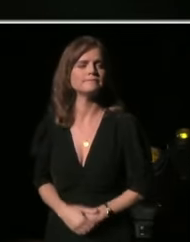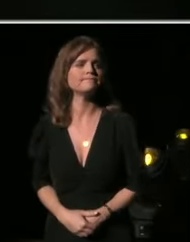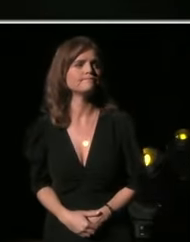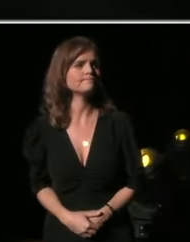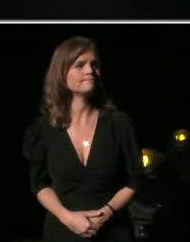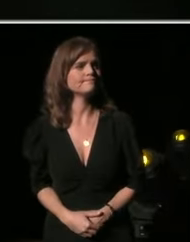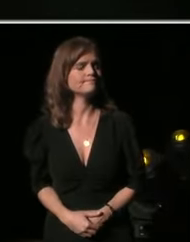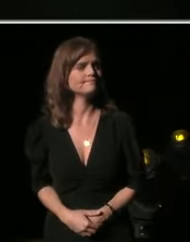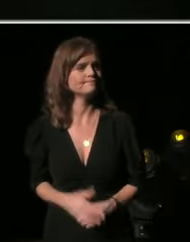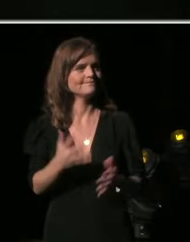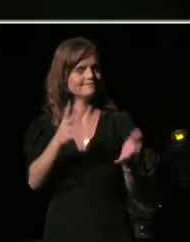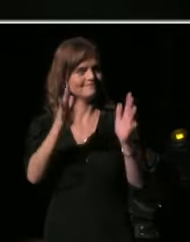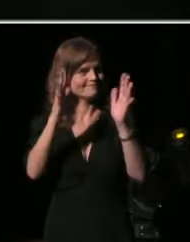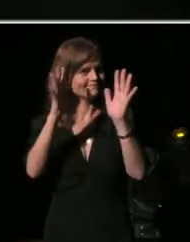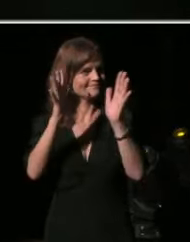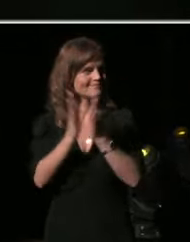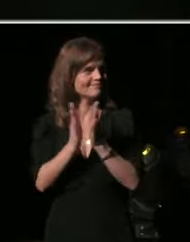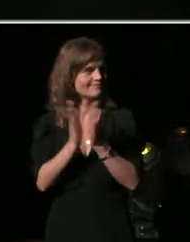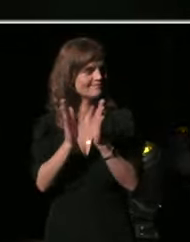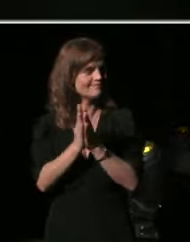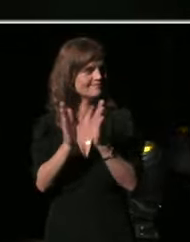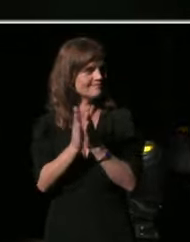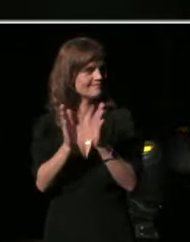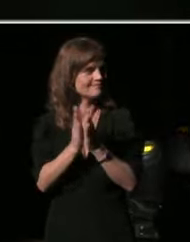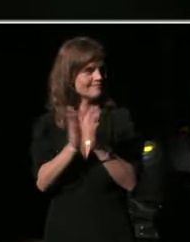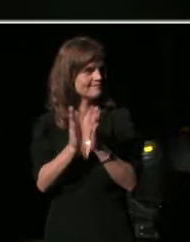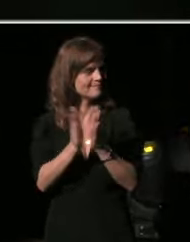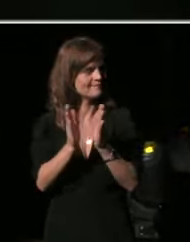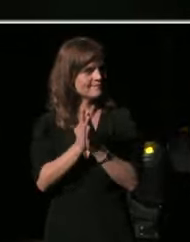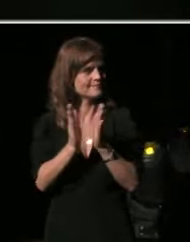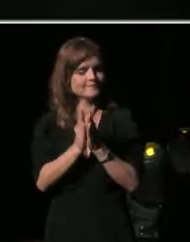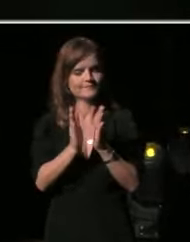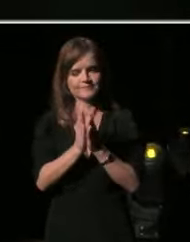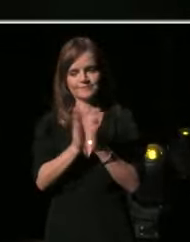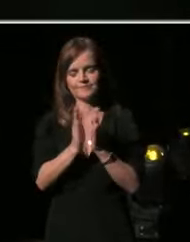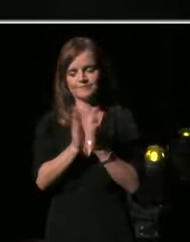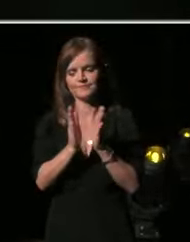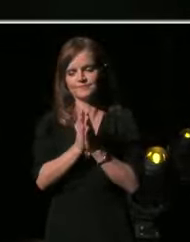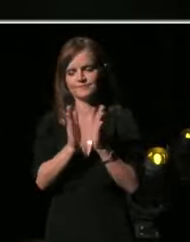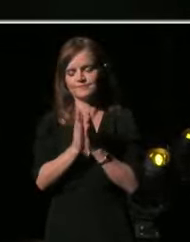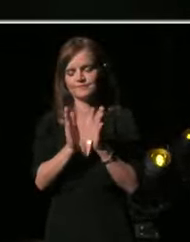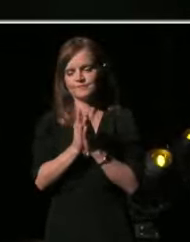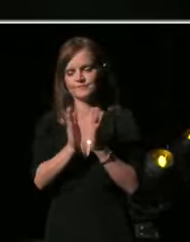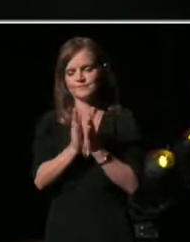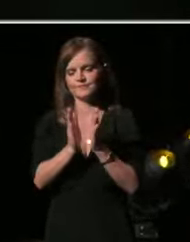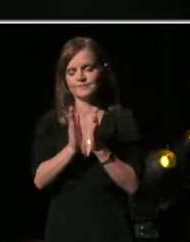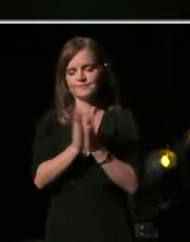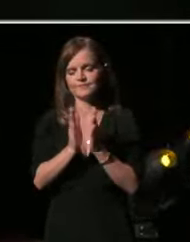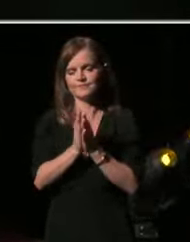reporter, the leader of Allies, and members of the production team.